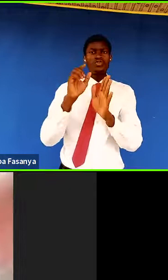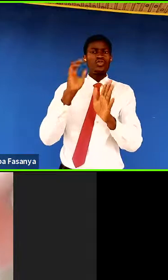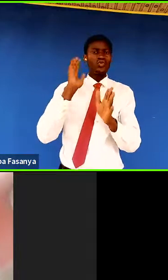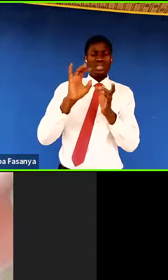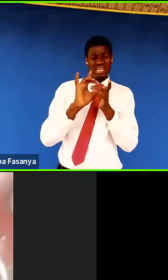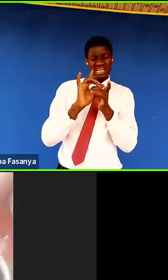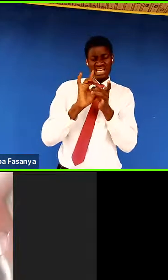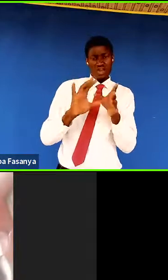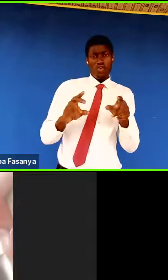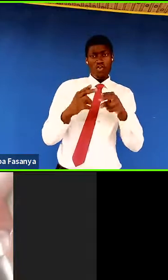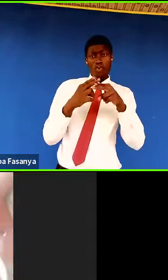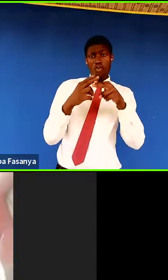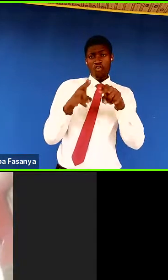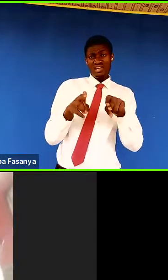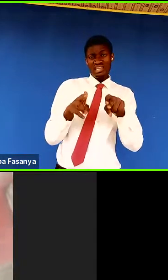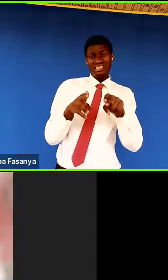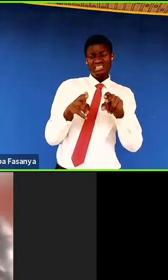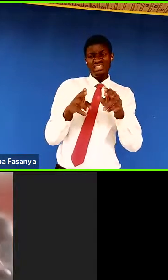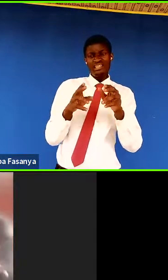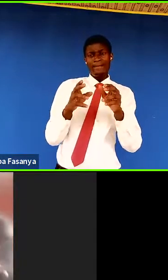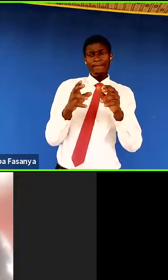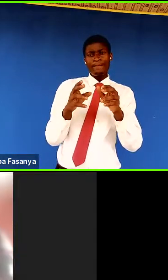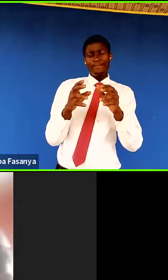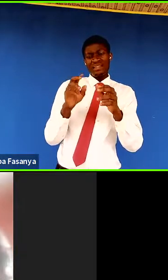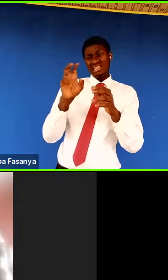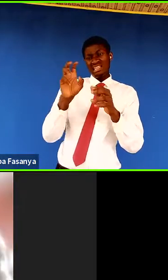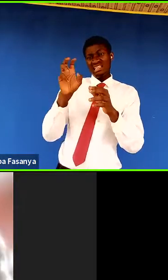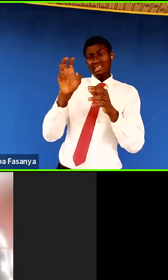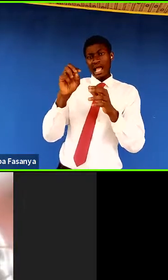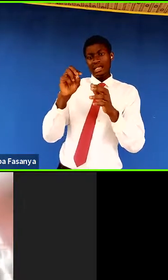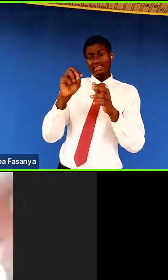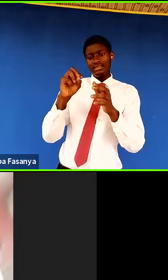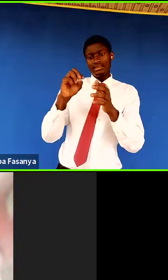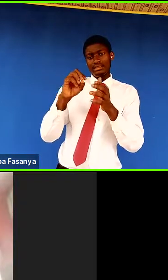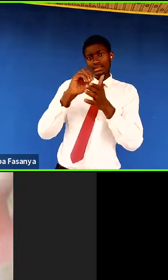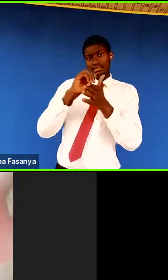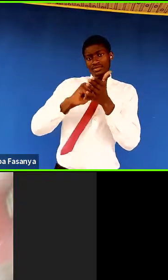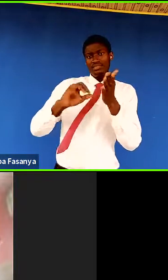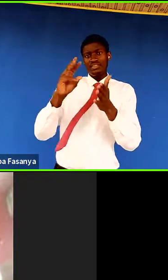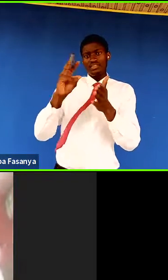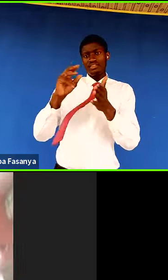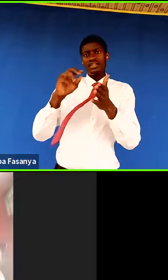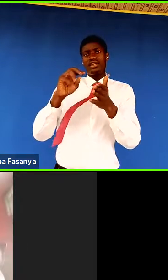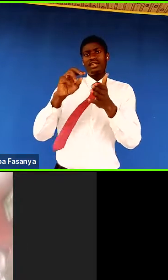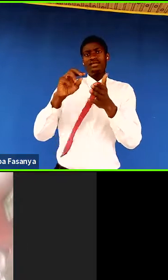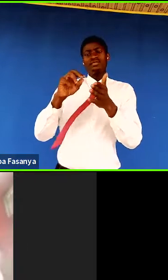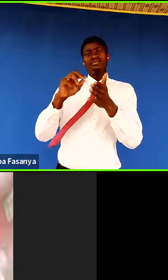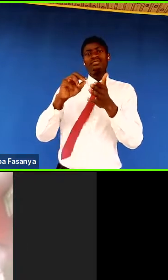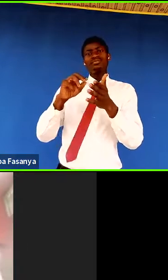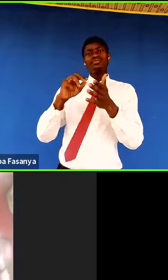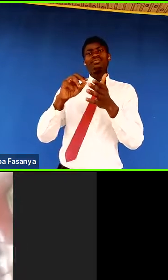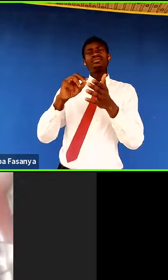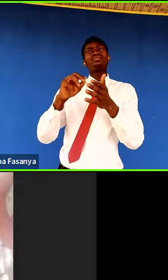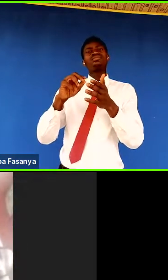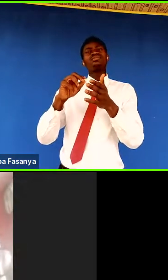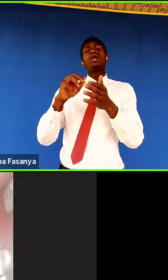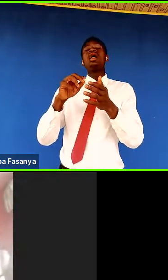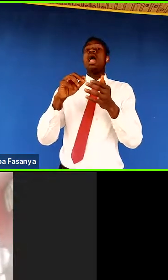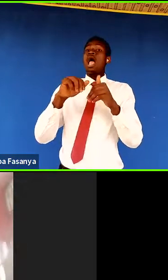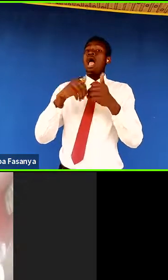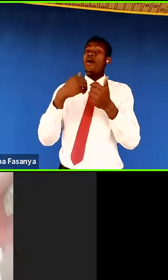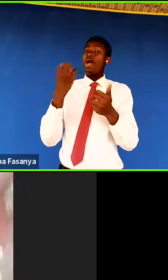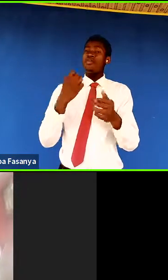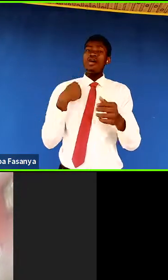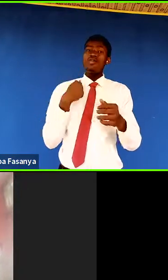Okay, that is 30 minus 14, that's around day 16. However, we don't know the exact time of ovulation. That's the